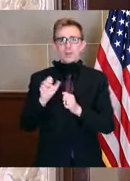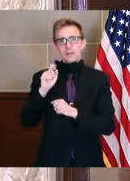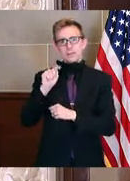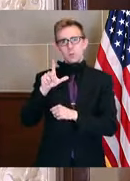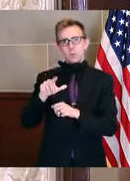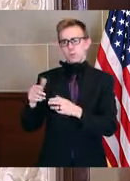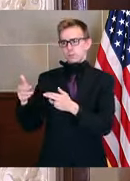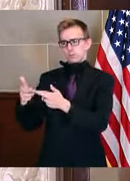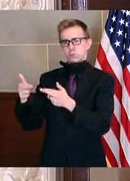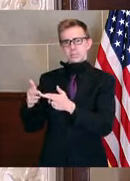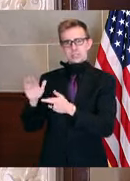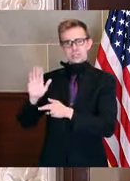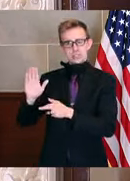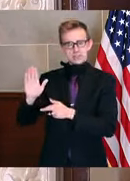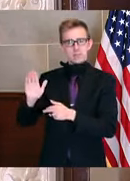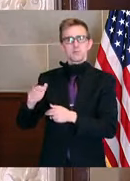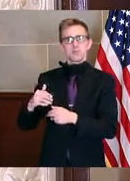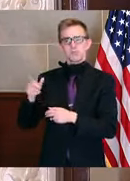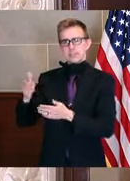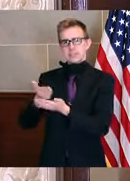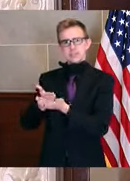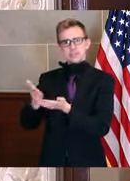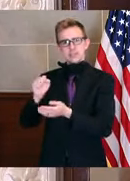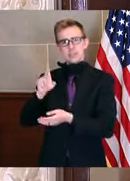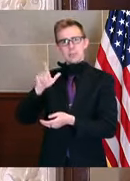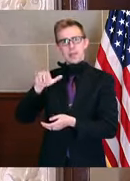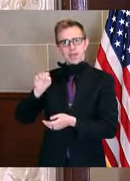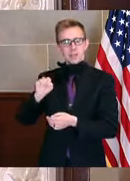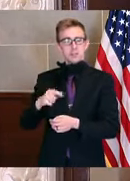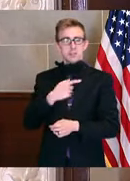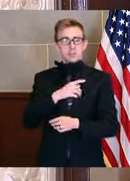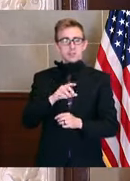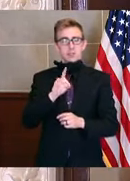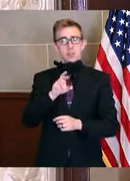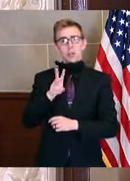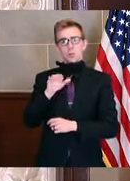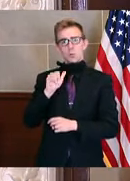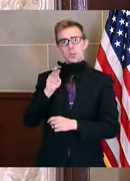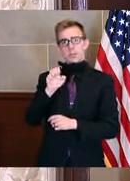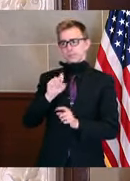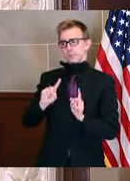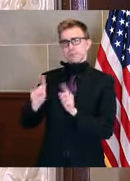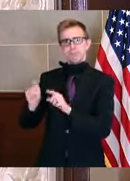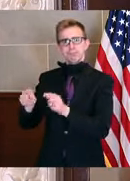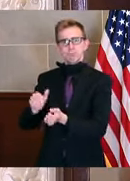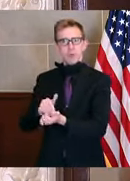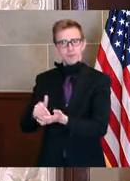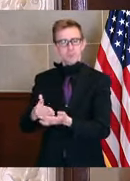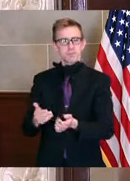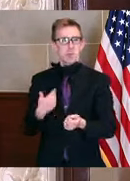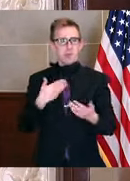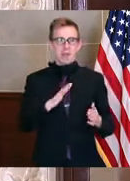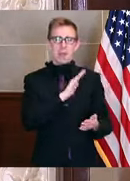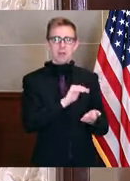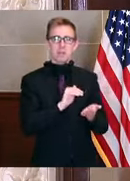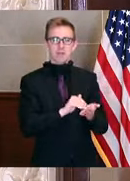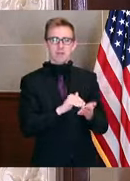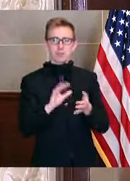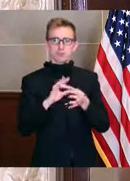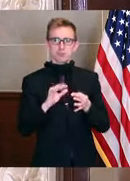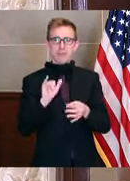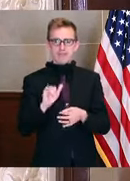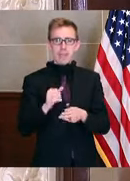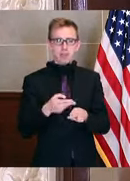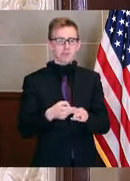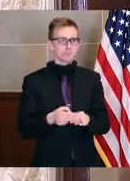sure they got the supplies. And any time they've called, as far as I know, Dr. Williams has showed up there, him and his team, to do that. But let me let Dr. Williams just address that a little bit.